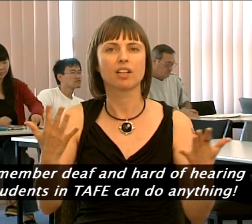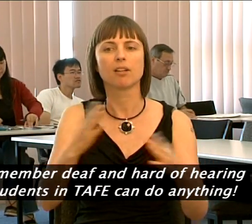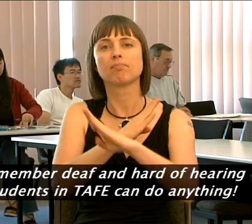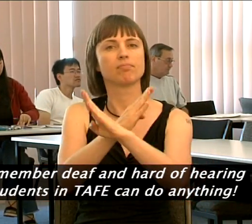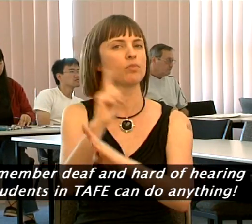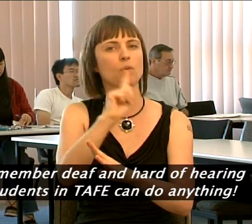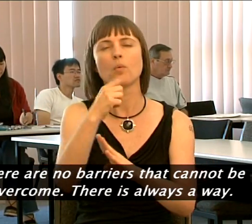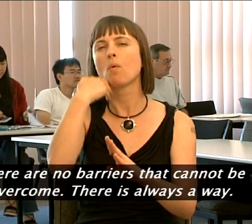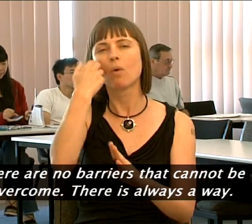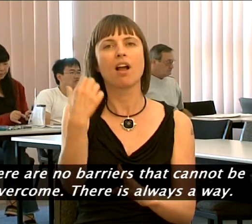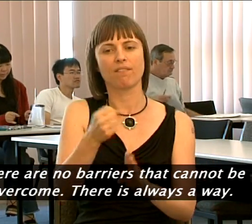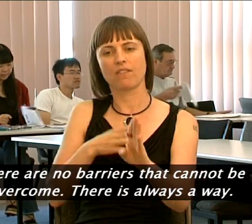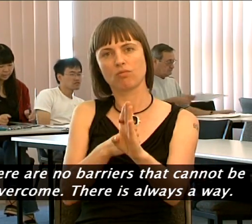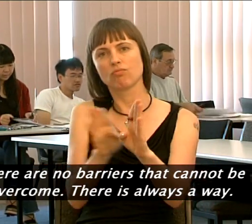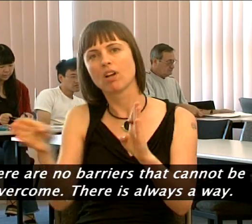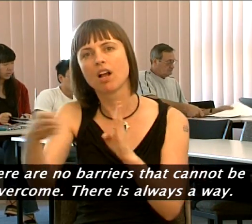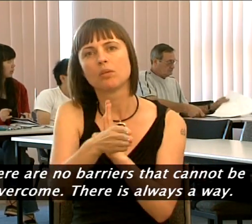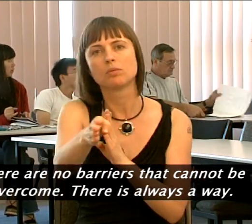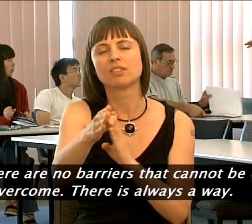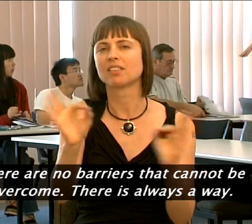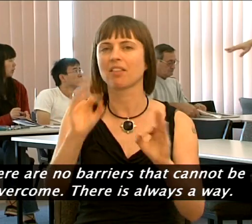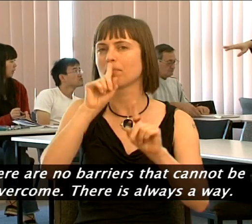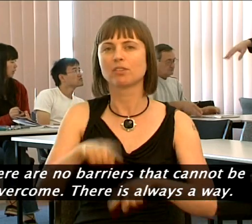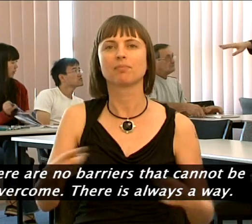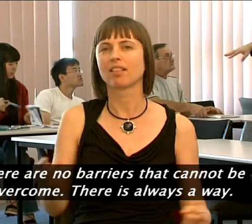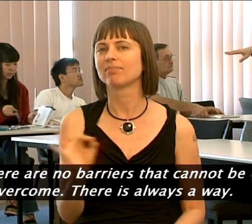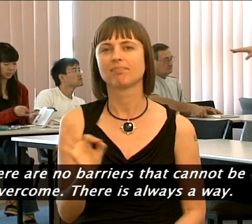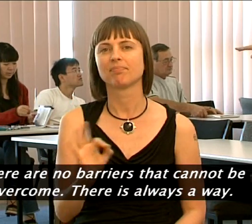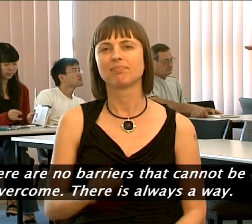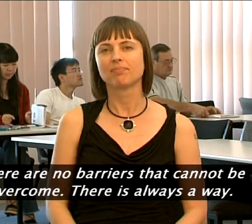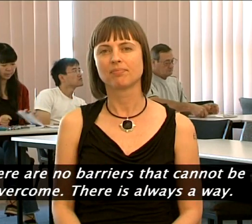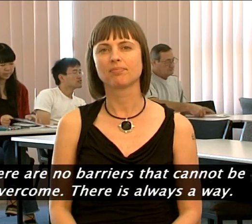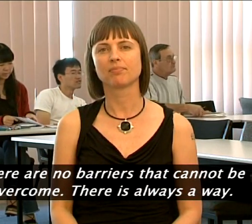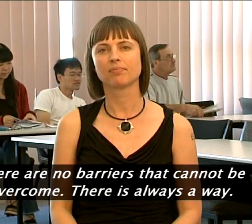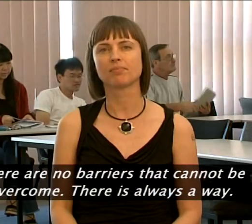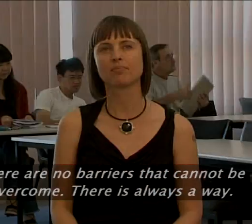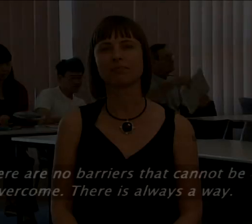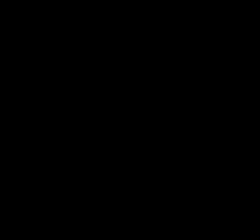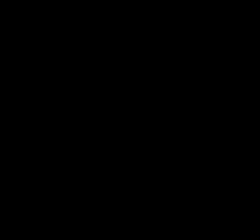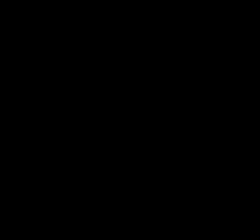do anything. There are no barriers that cannot be overcome. There's always a way.